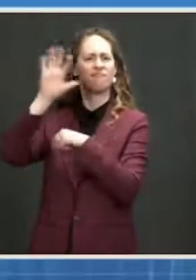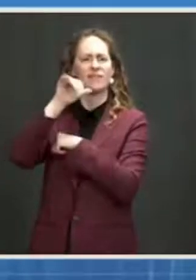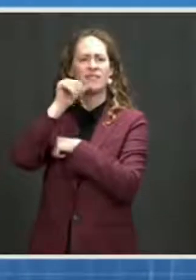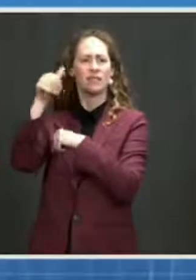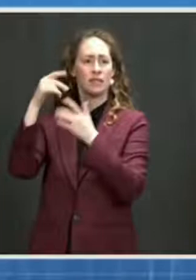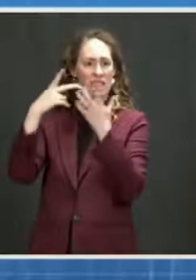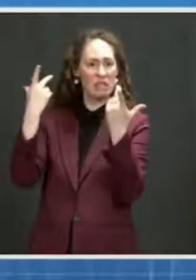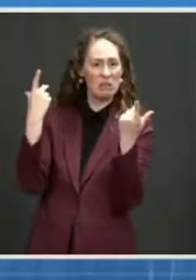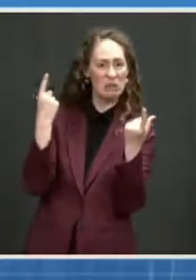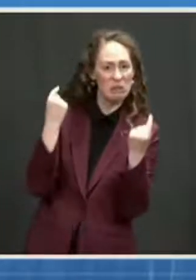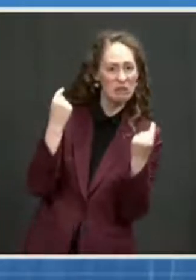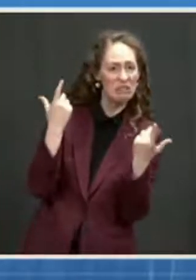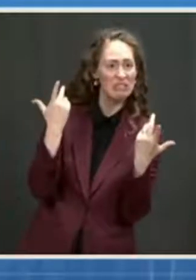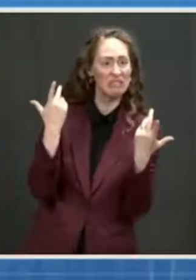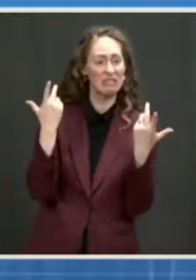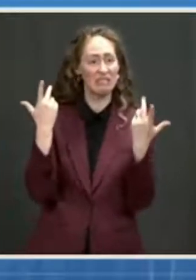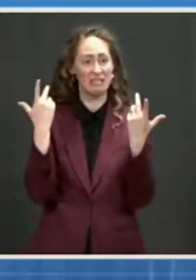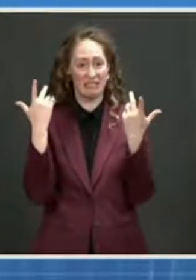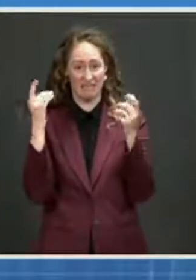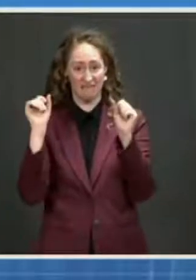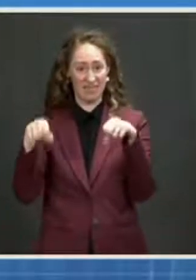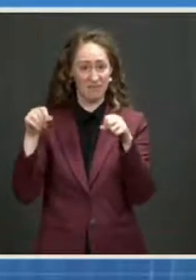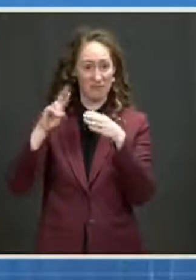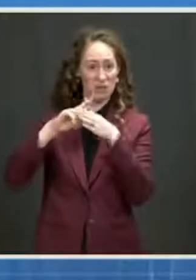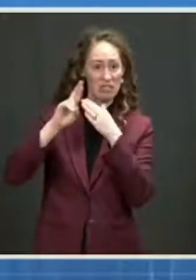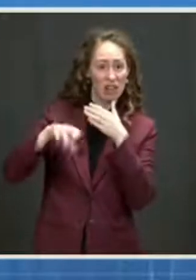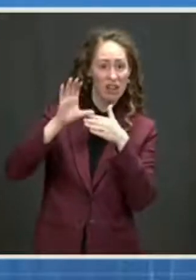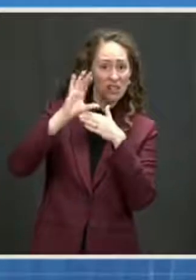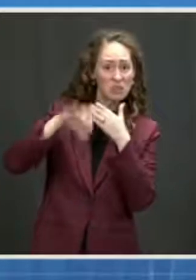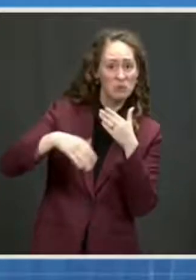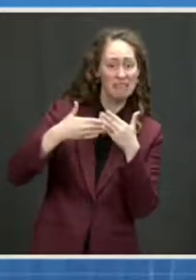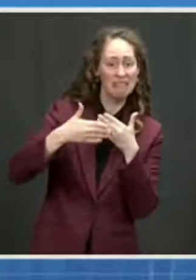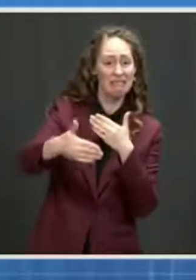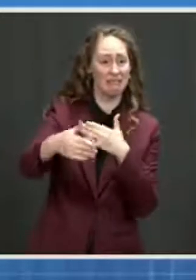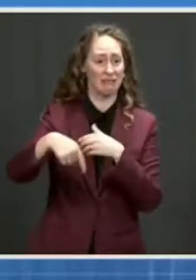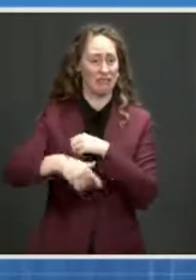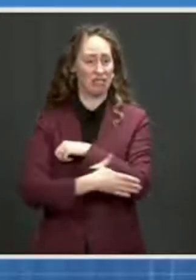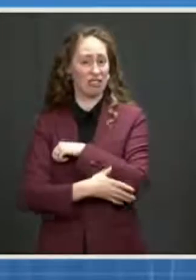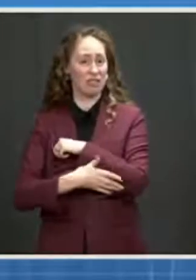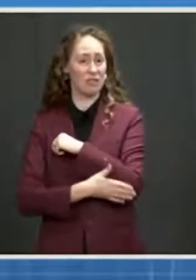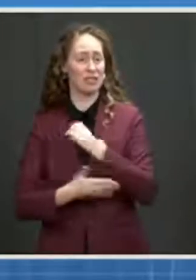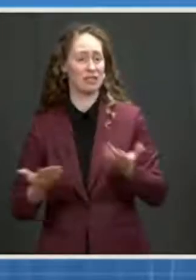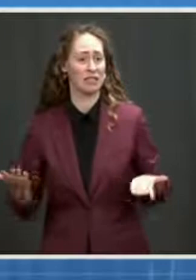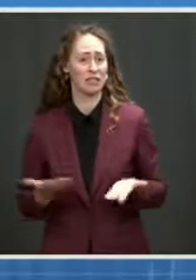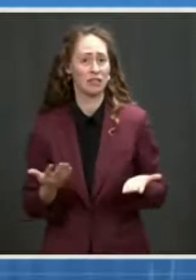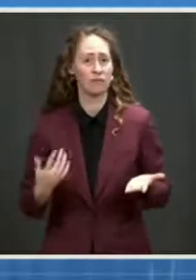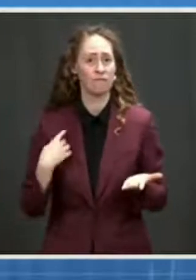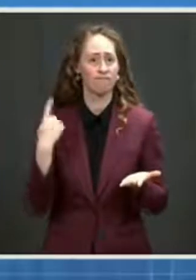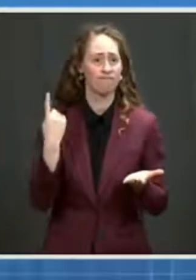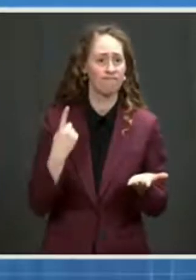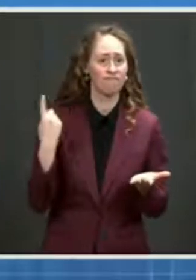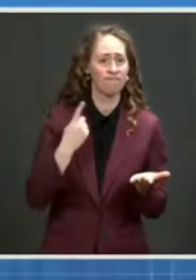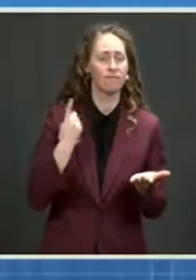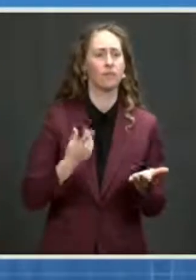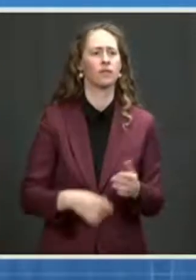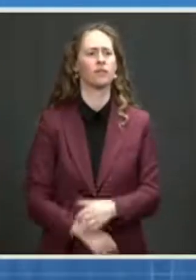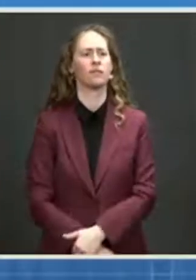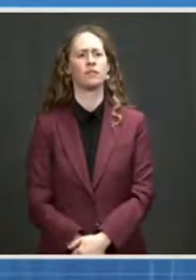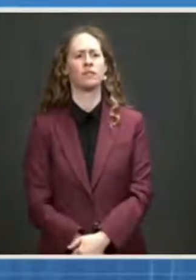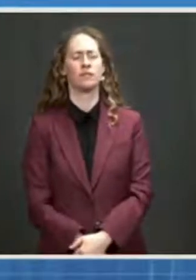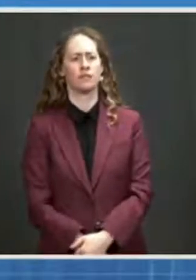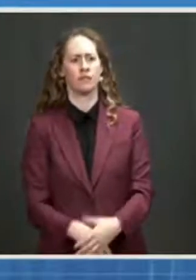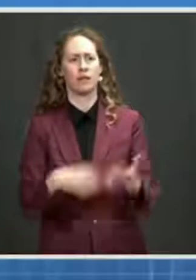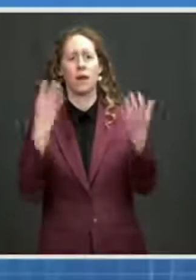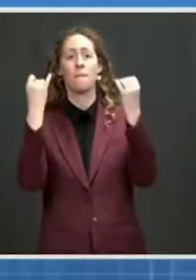specifically to those states and communities where the vaccination rate isn't just close to 70, it's significantly short of